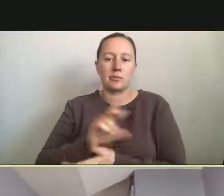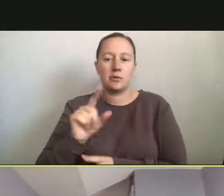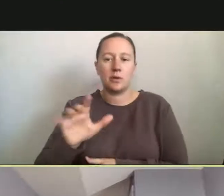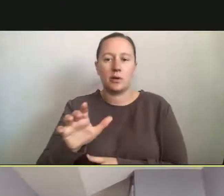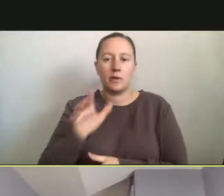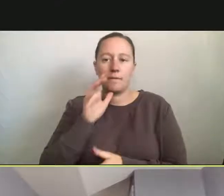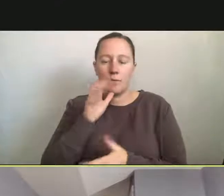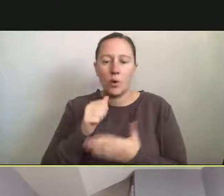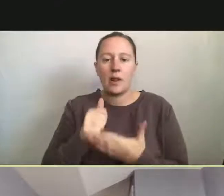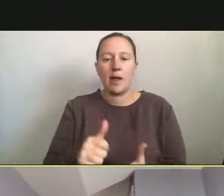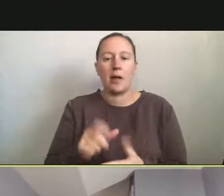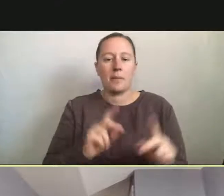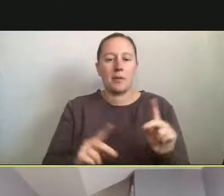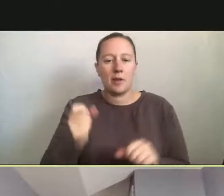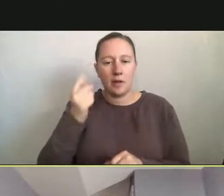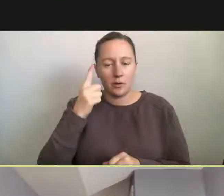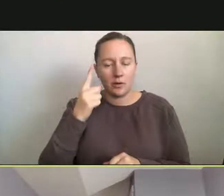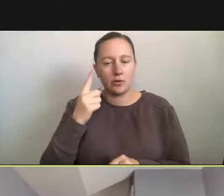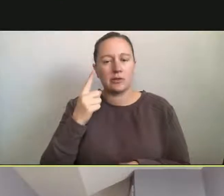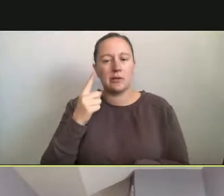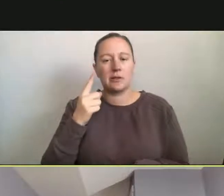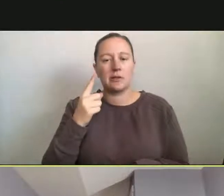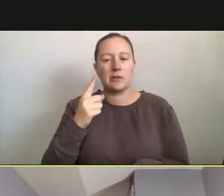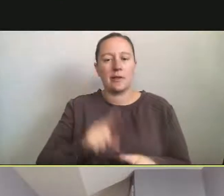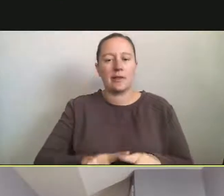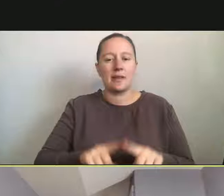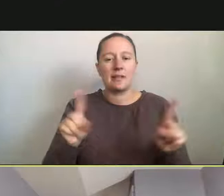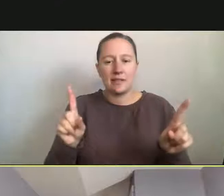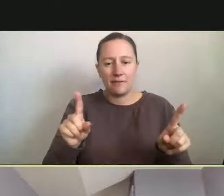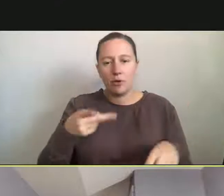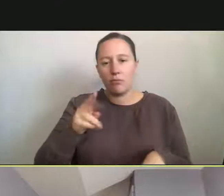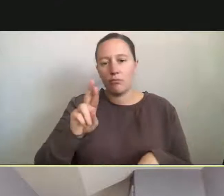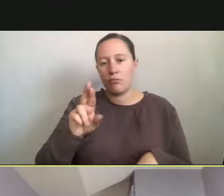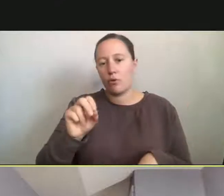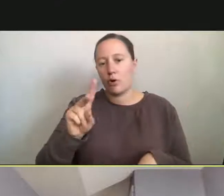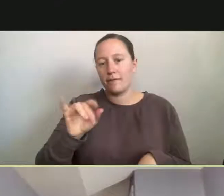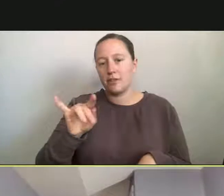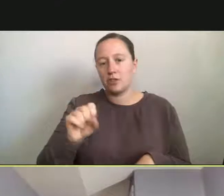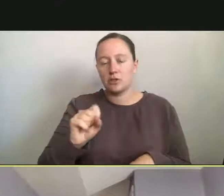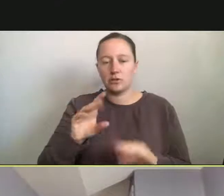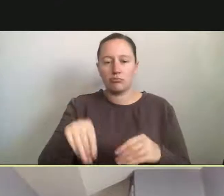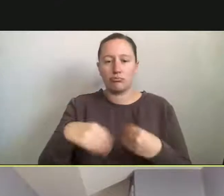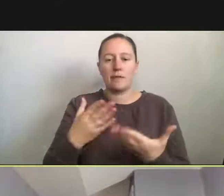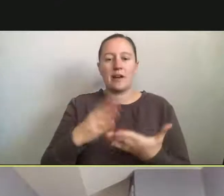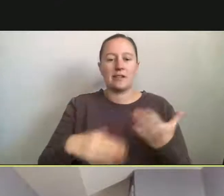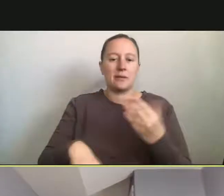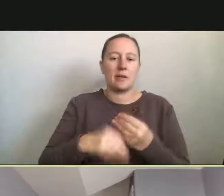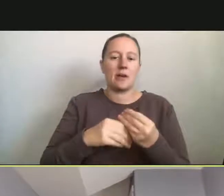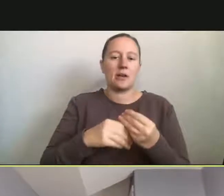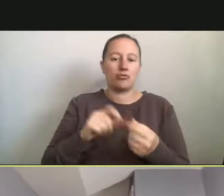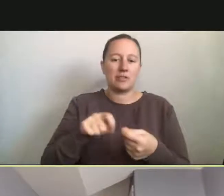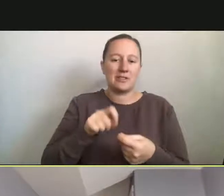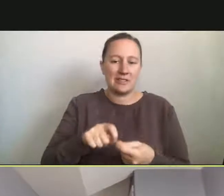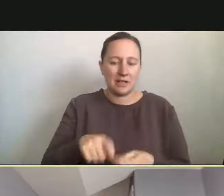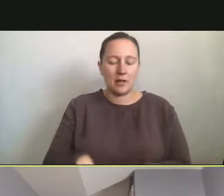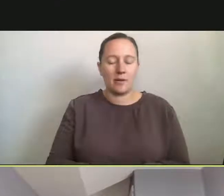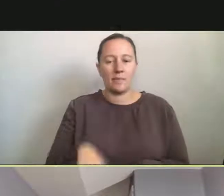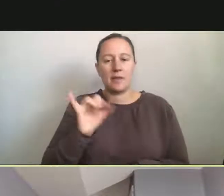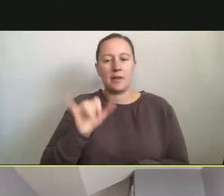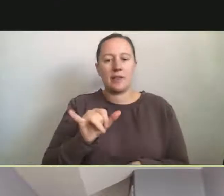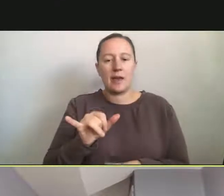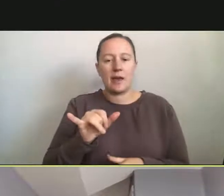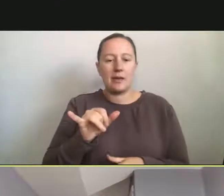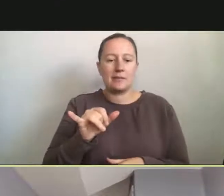help people understand the different provisions in the policy and to provide some additional detail. And these include